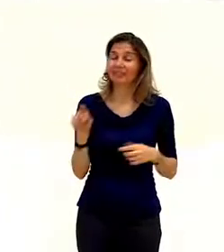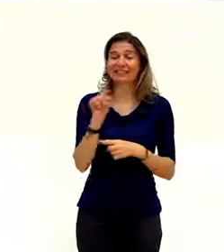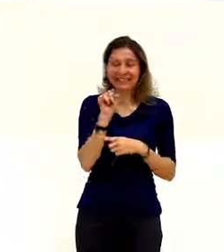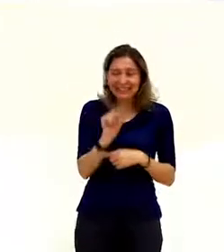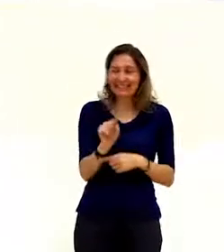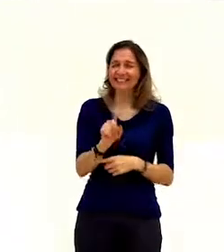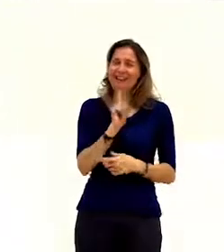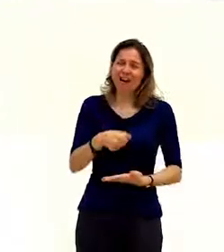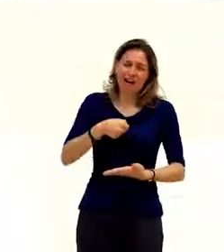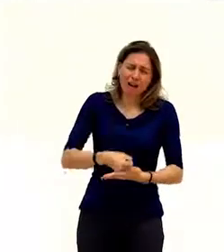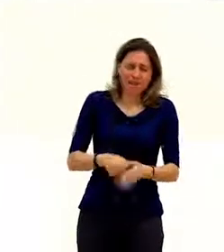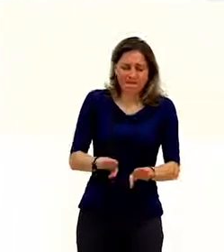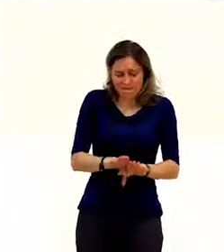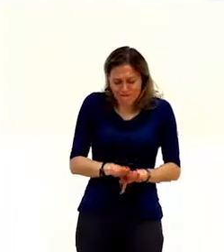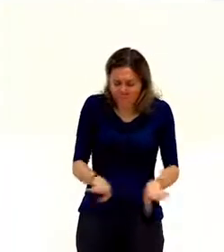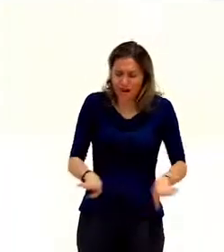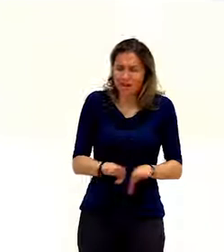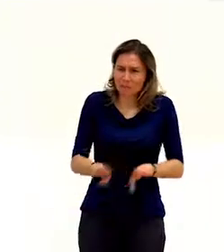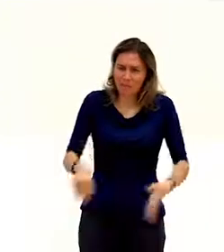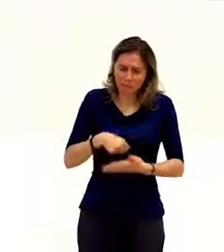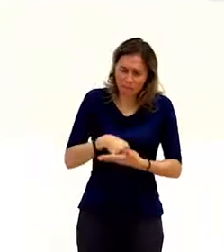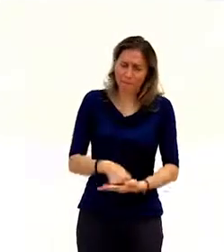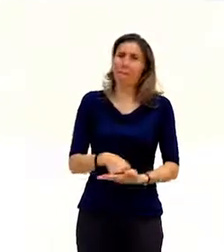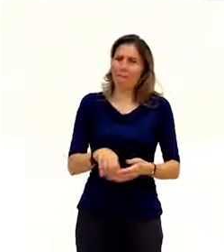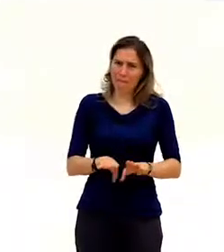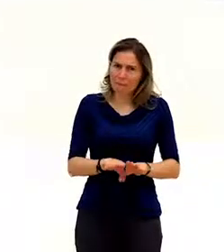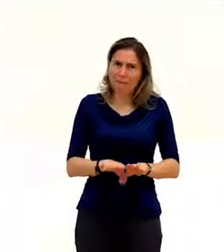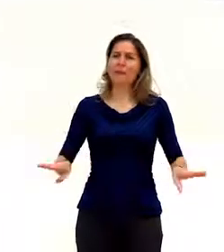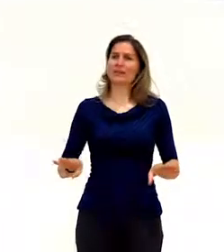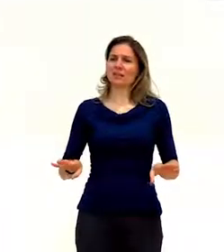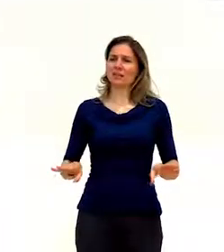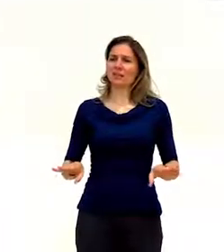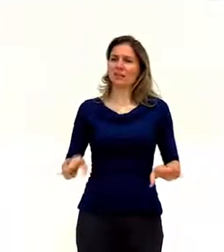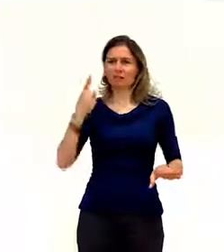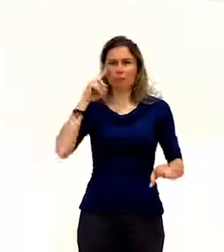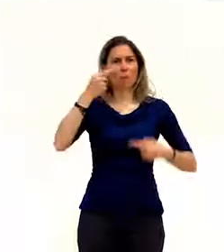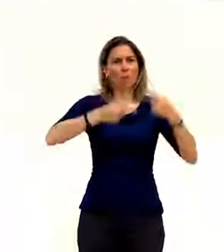the fundamental foundation of policymaker